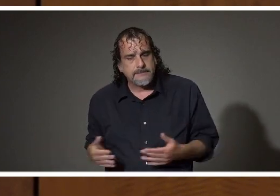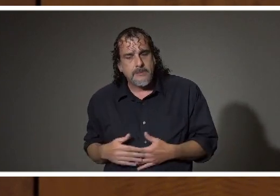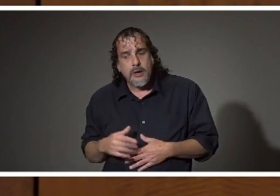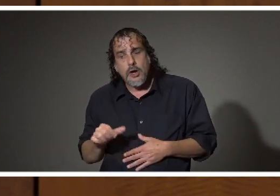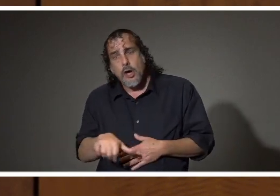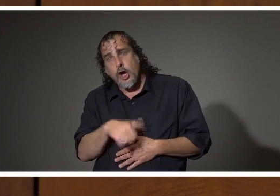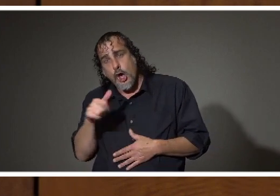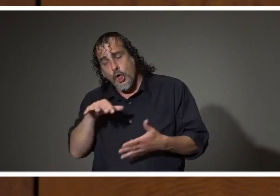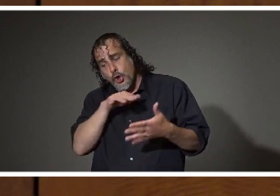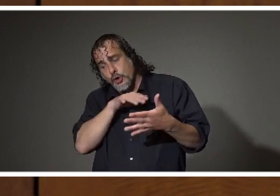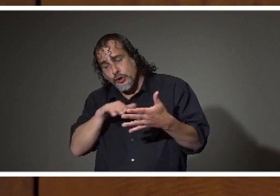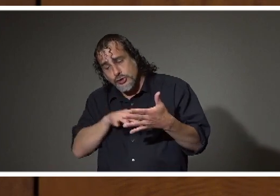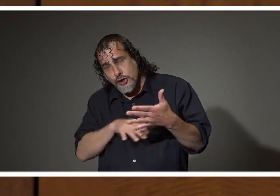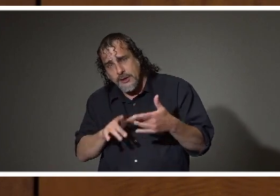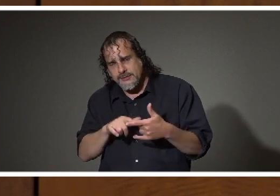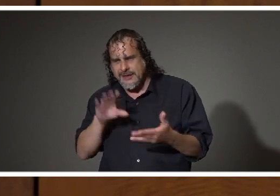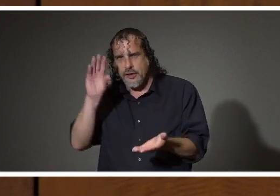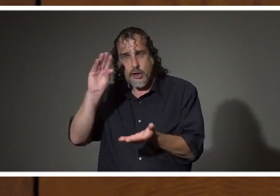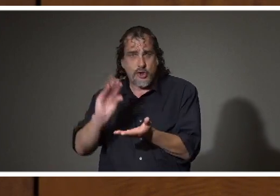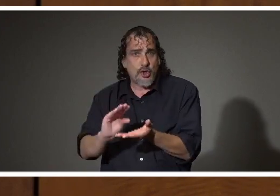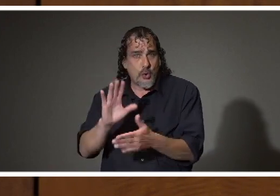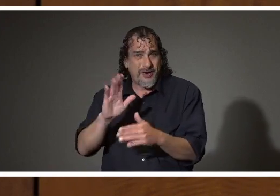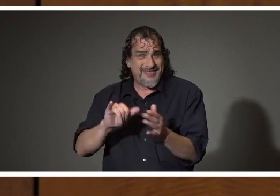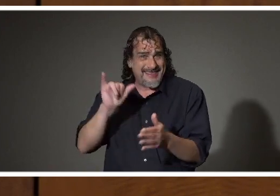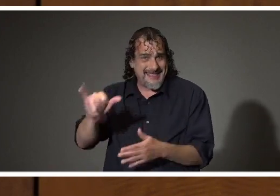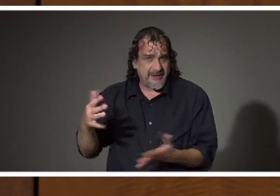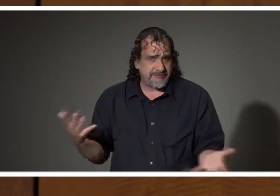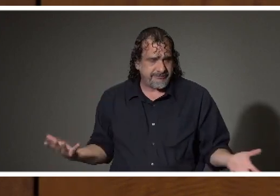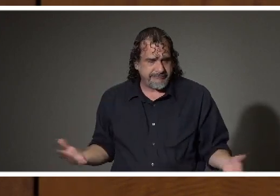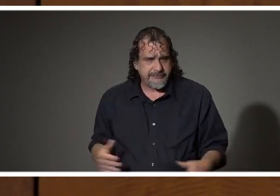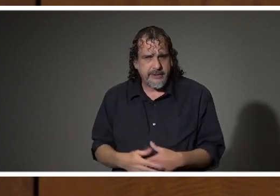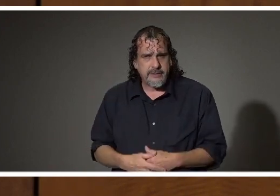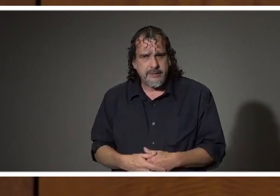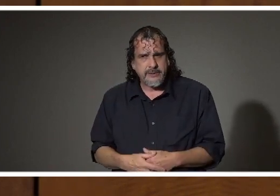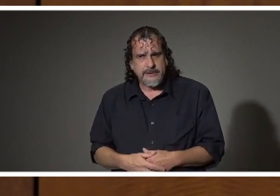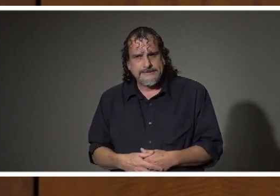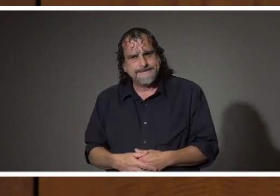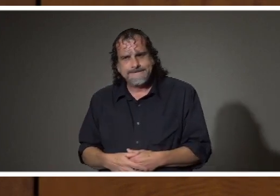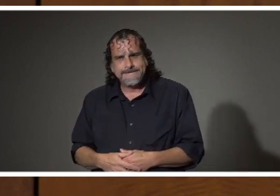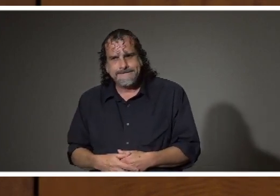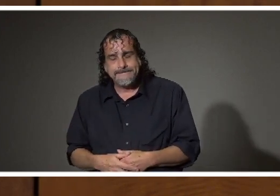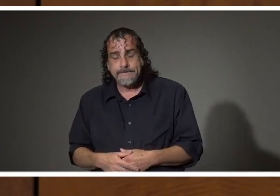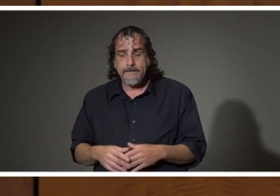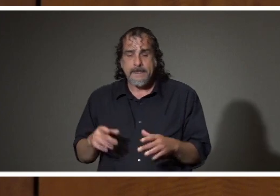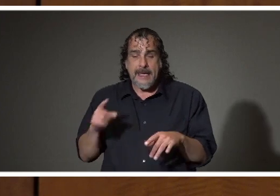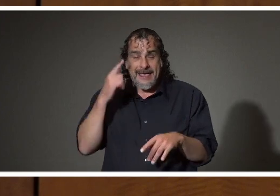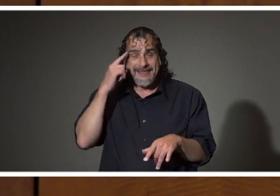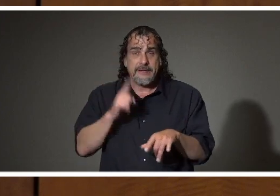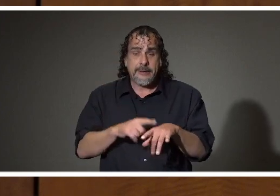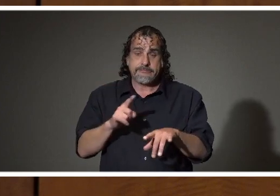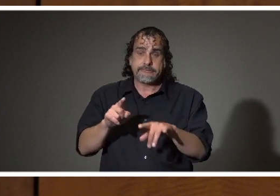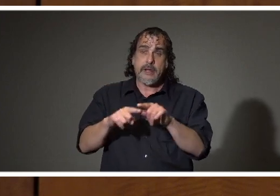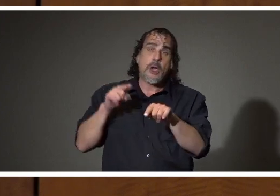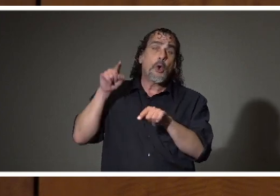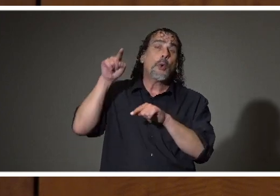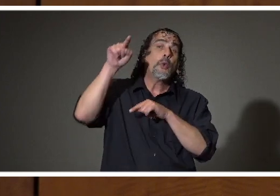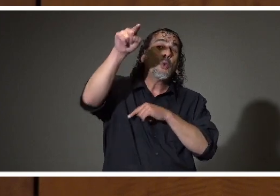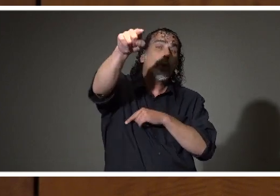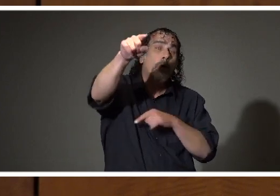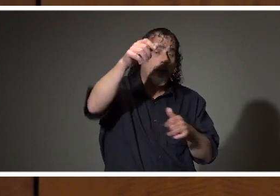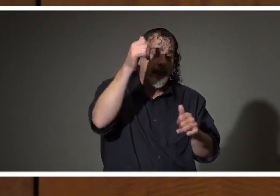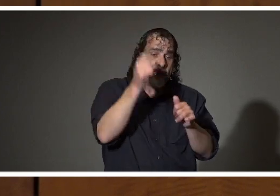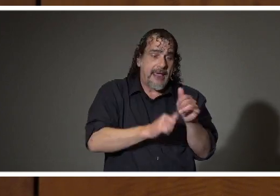that put the number much less than that, and so it's just, while I think long-term every single piece is